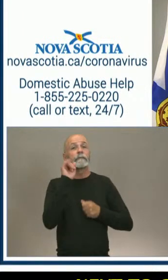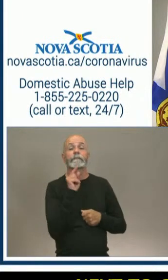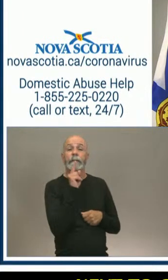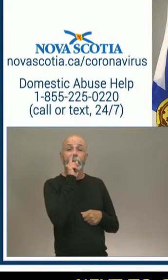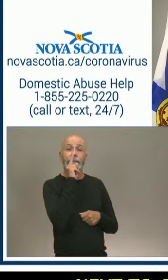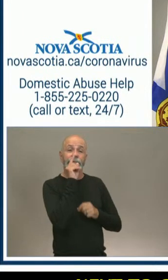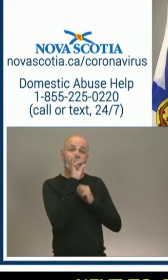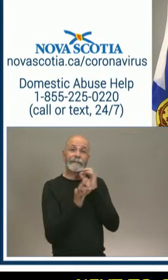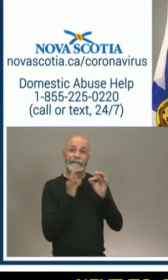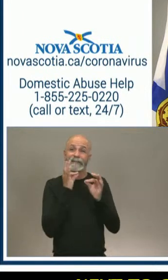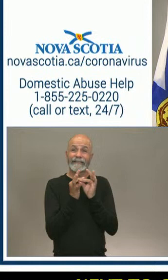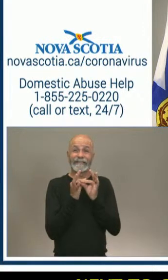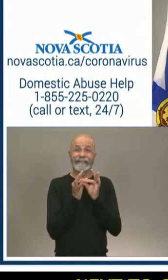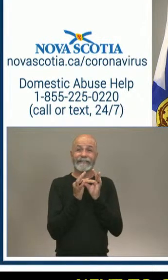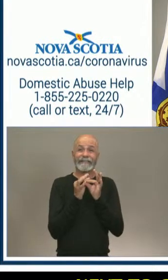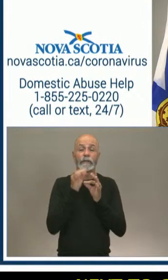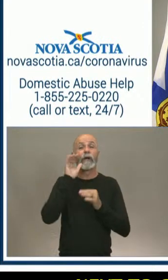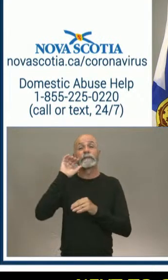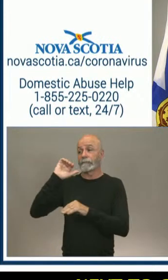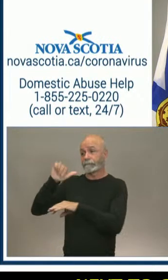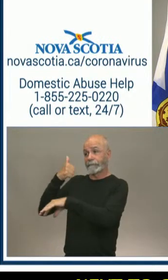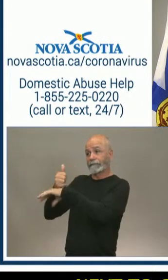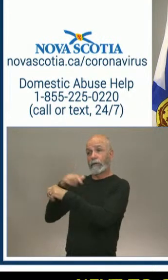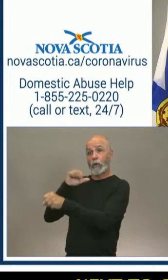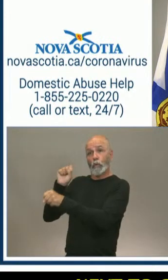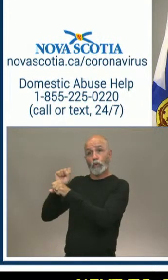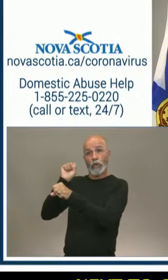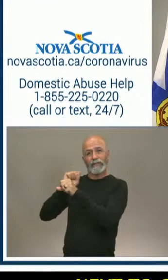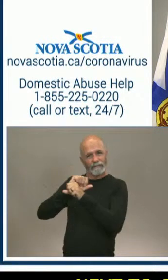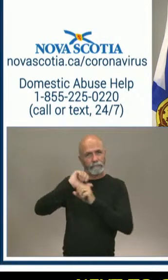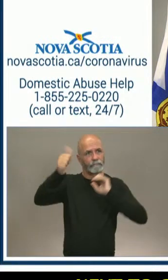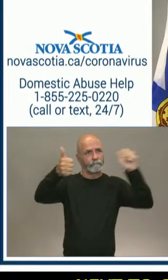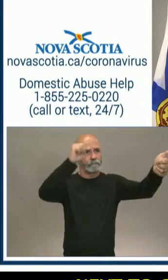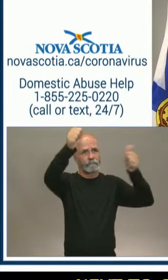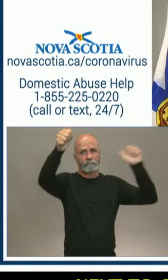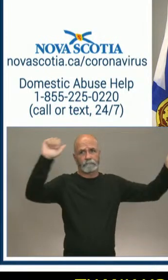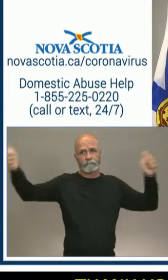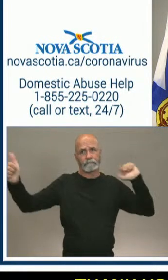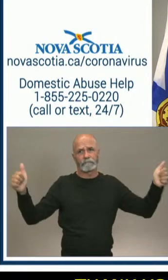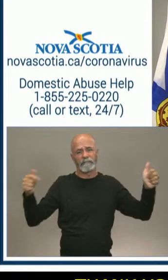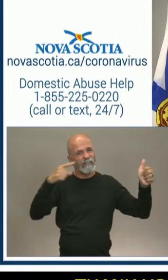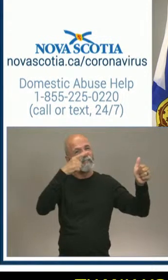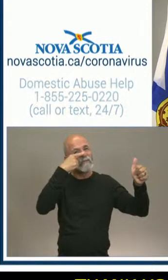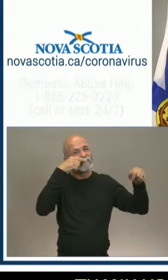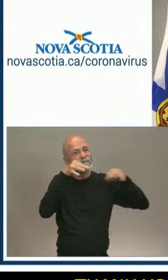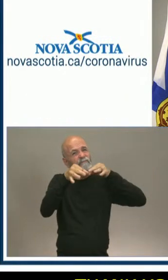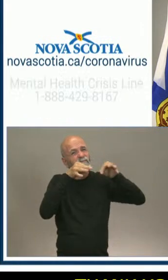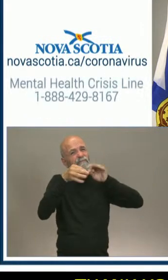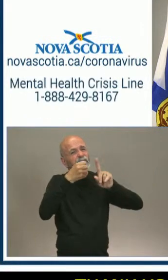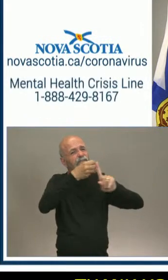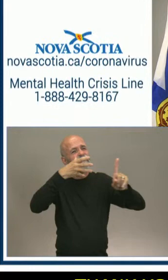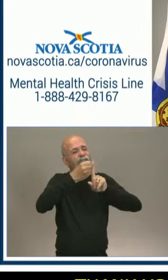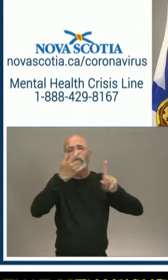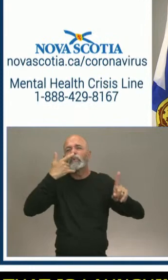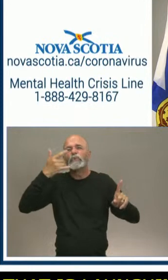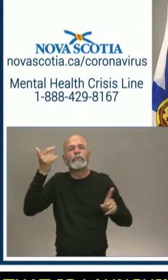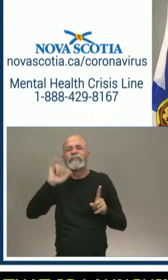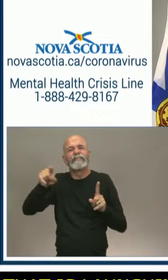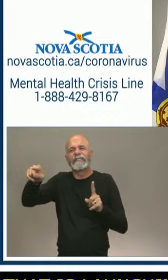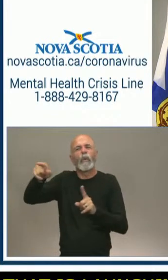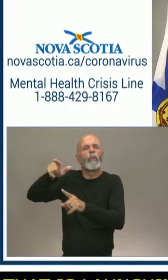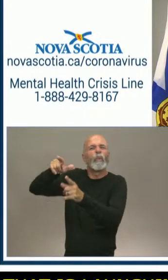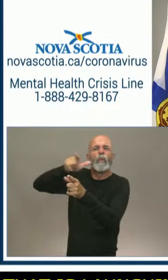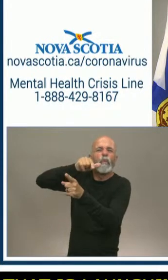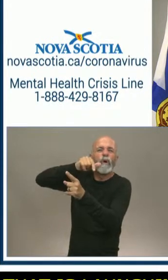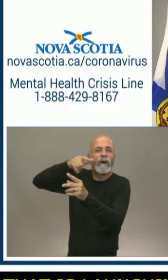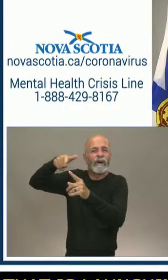workplaces. Can you just elaborate a little bit about what types of workplaces are signing up for this so far, and is this program